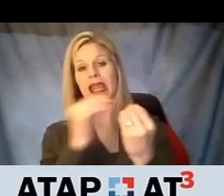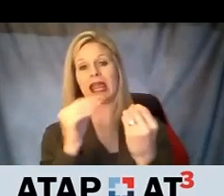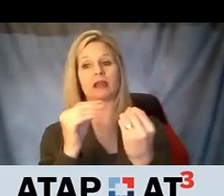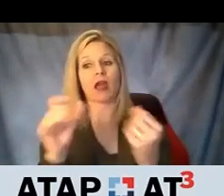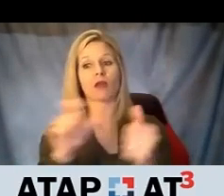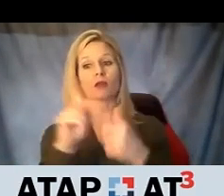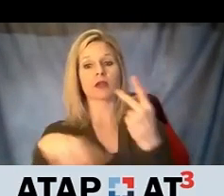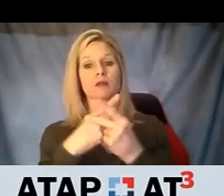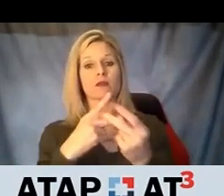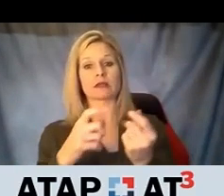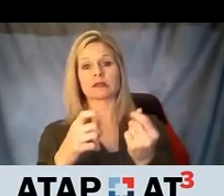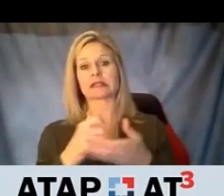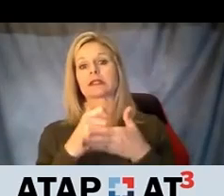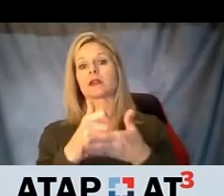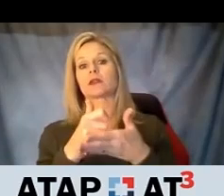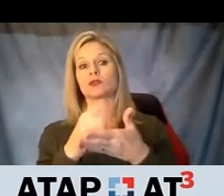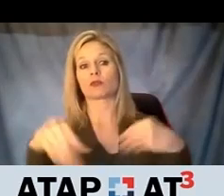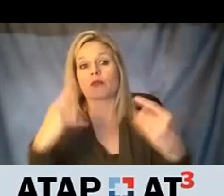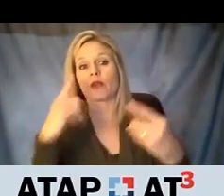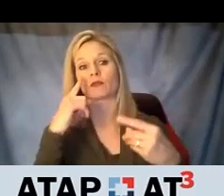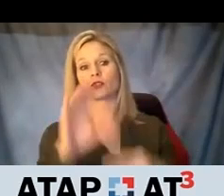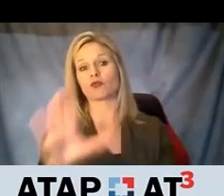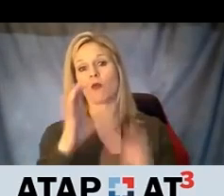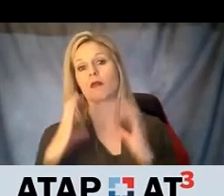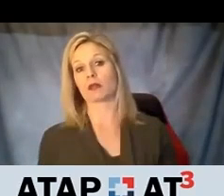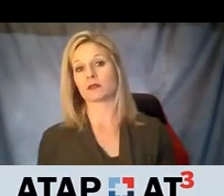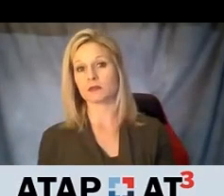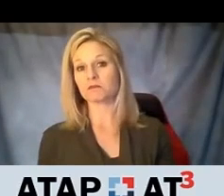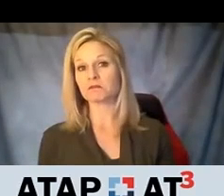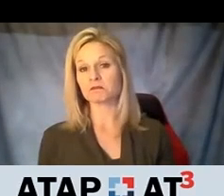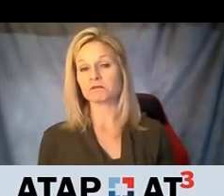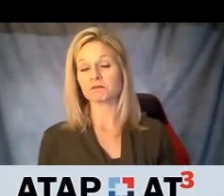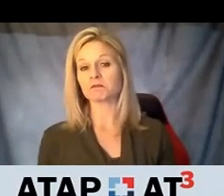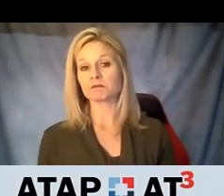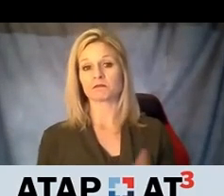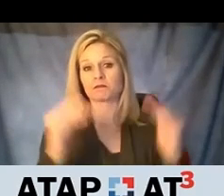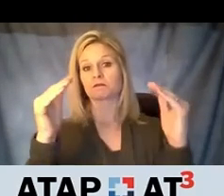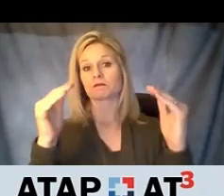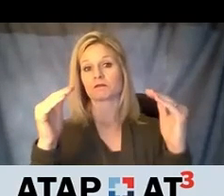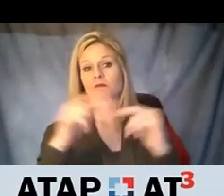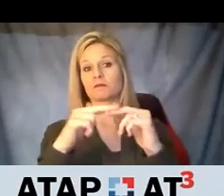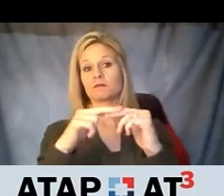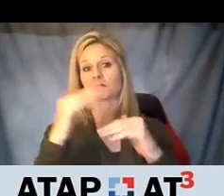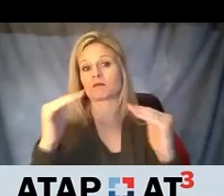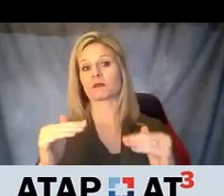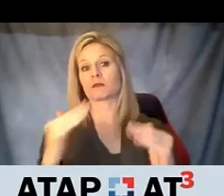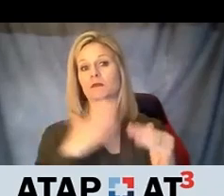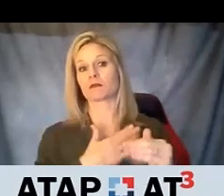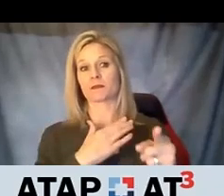to your clientele. So, Donald, if you'd like to go to the next slide, please.